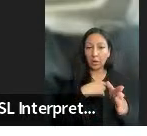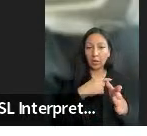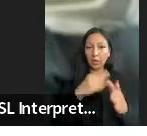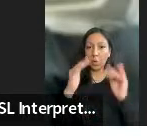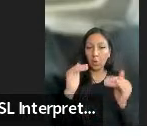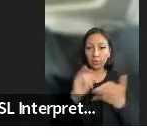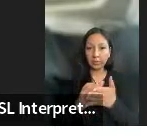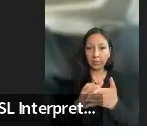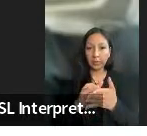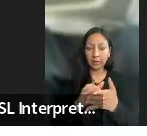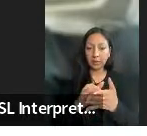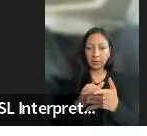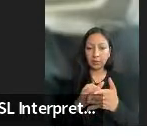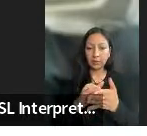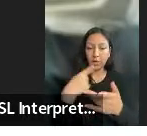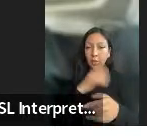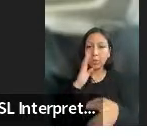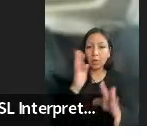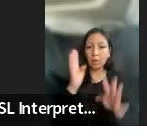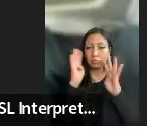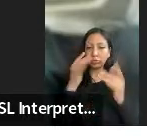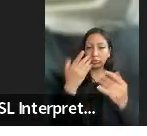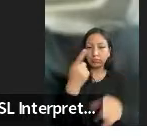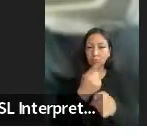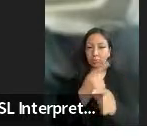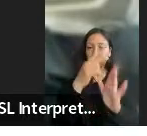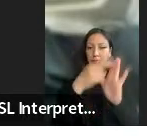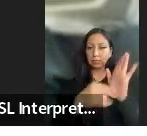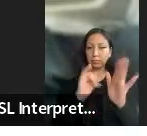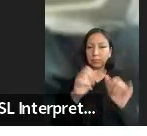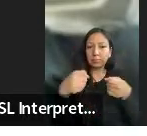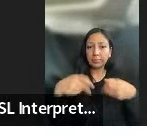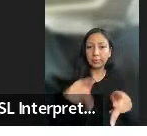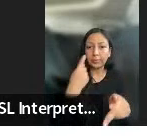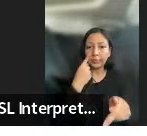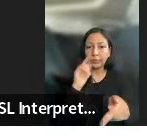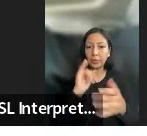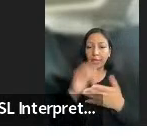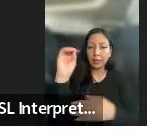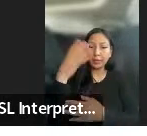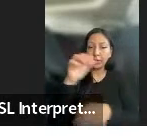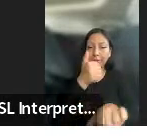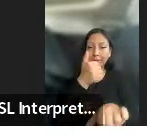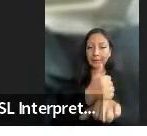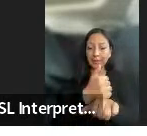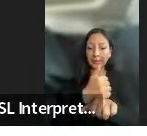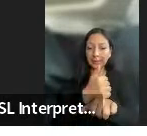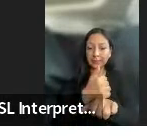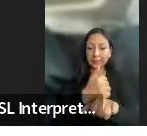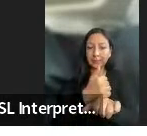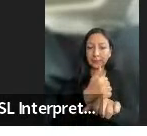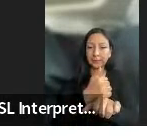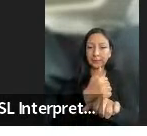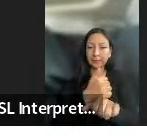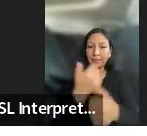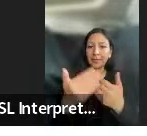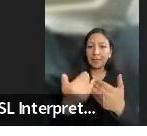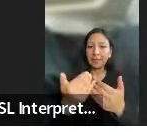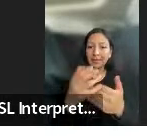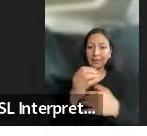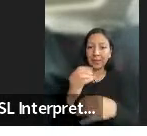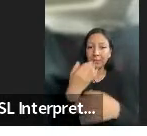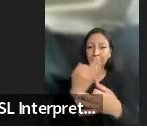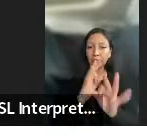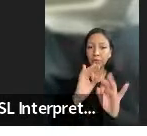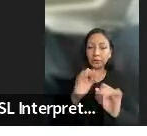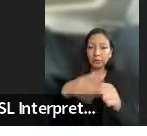that we'll create as of right rules that will allow for solar to be installed easily and freely